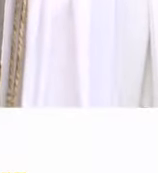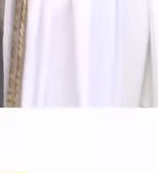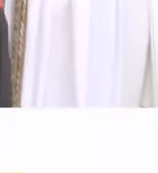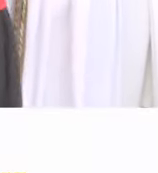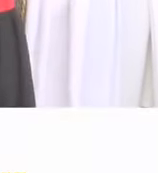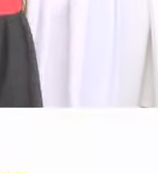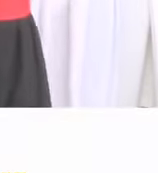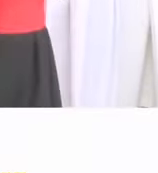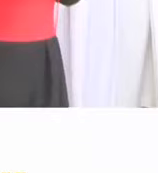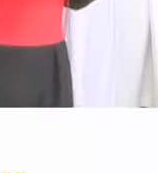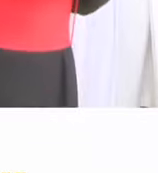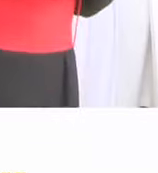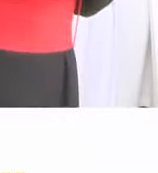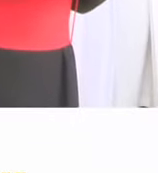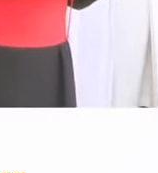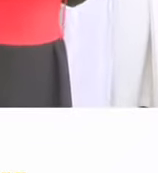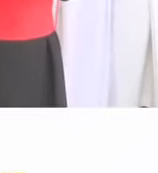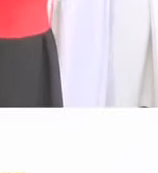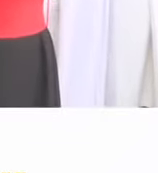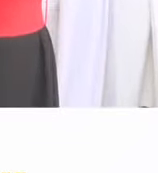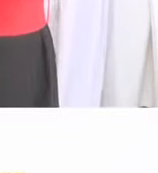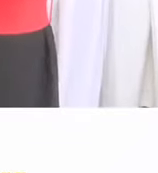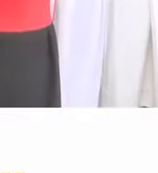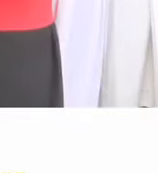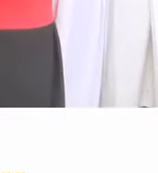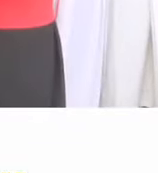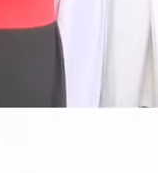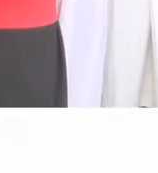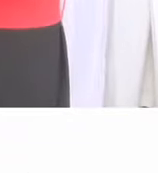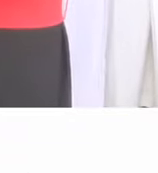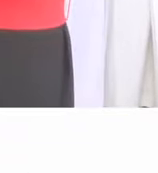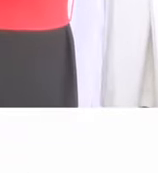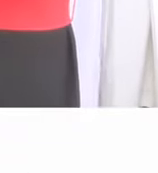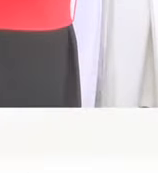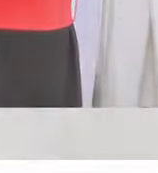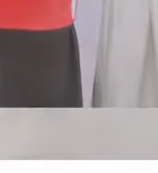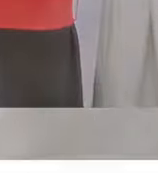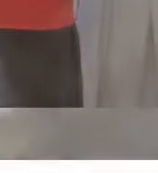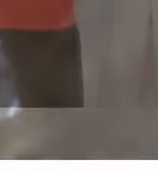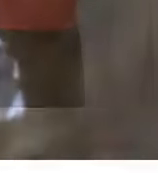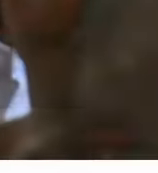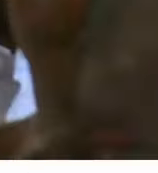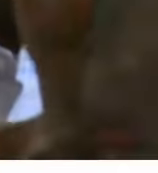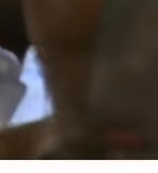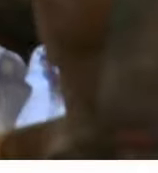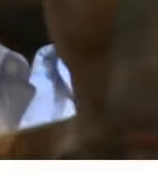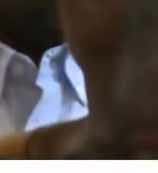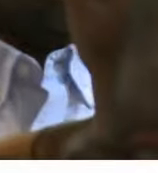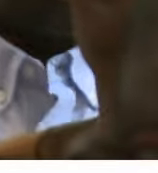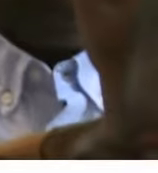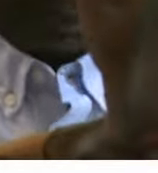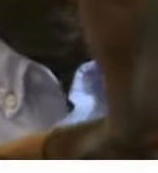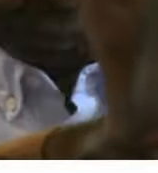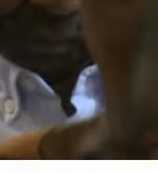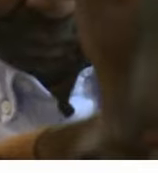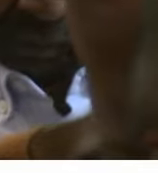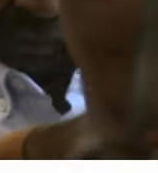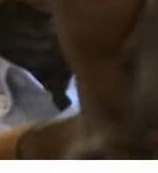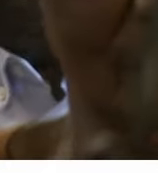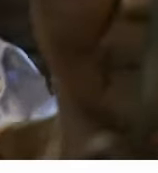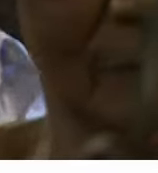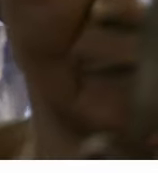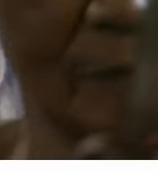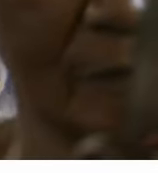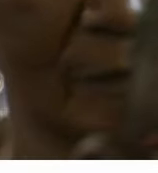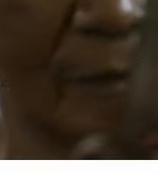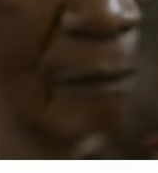A warm welcome to each and every one of us to this Easter Sunday. We thank you for coming and worship with us at the cathedral. We pray